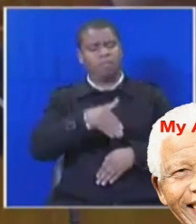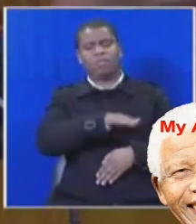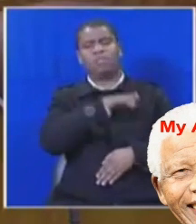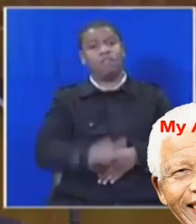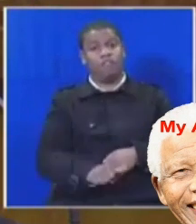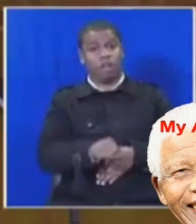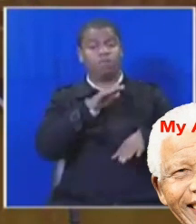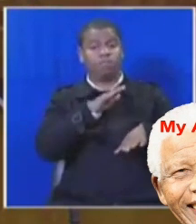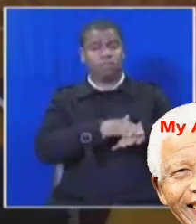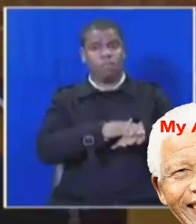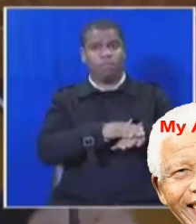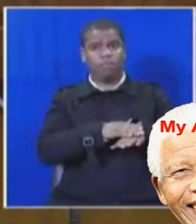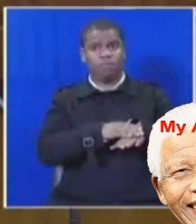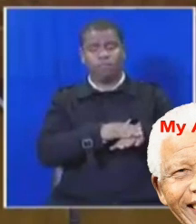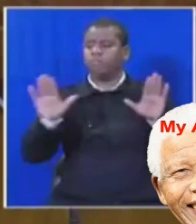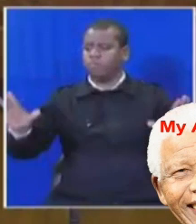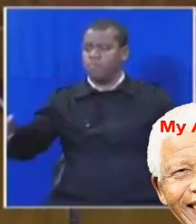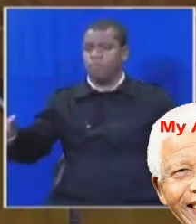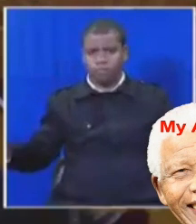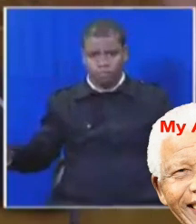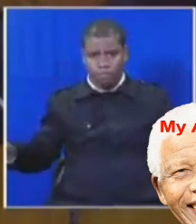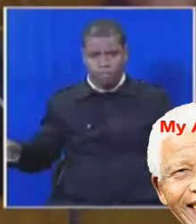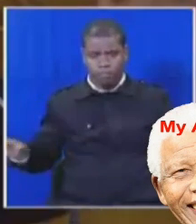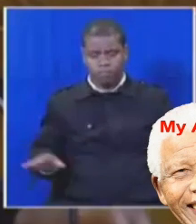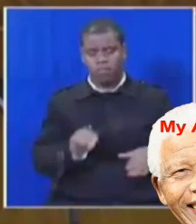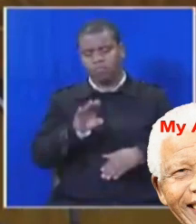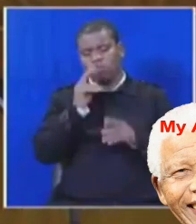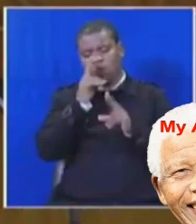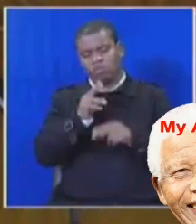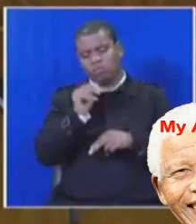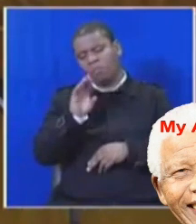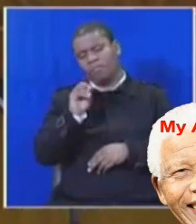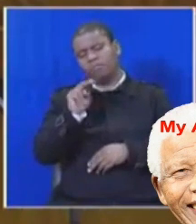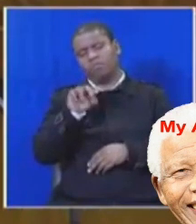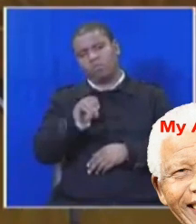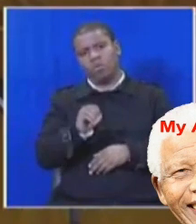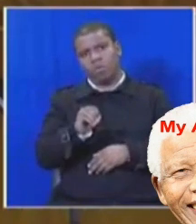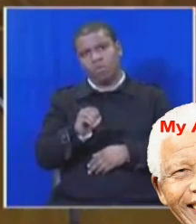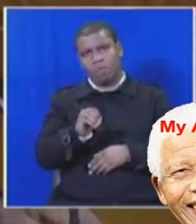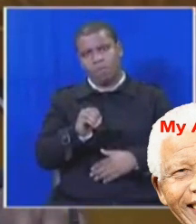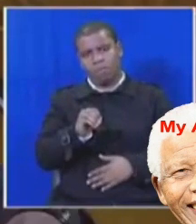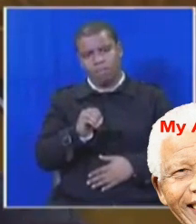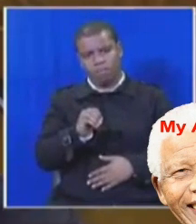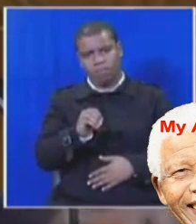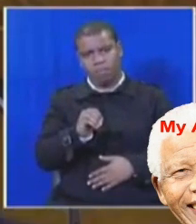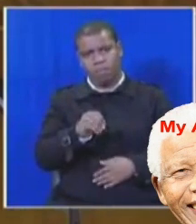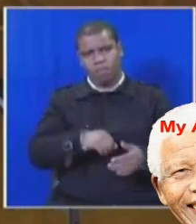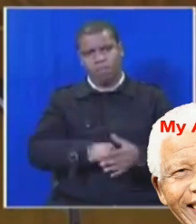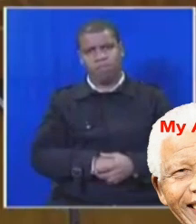this side, we will just crush them into smithereens. Order, Honorable